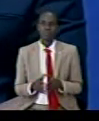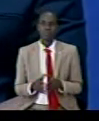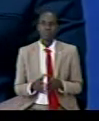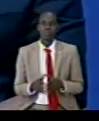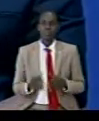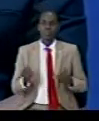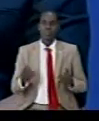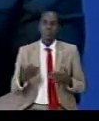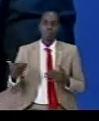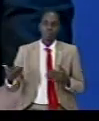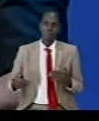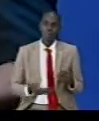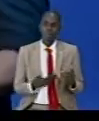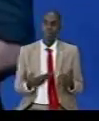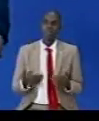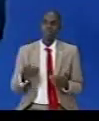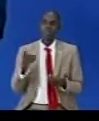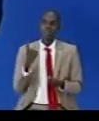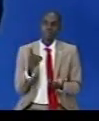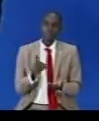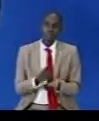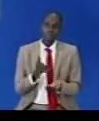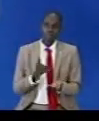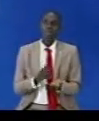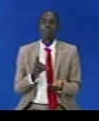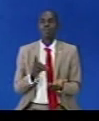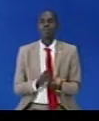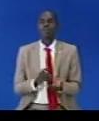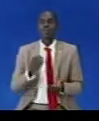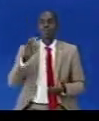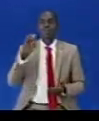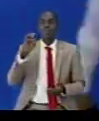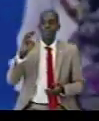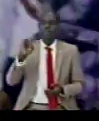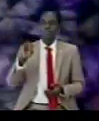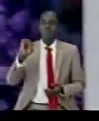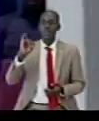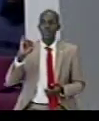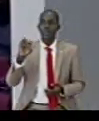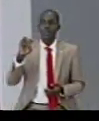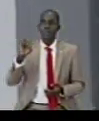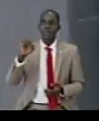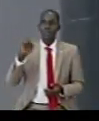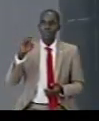Dr. Olusegun Mimiko. He's in the house.